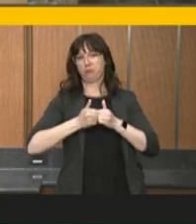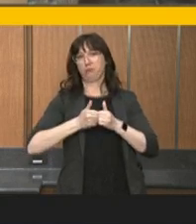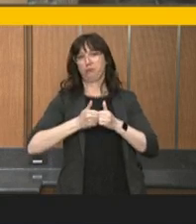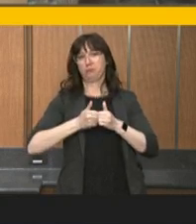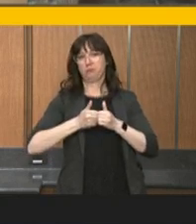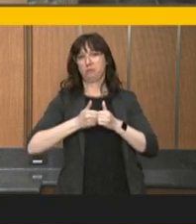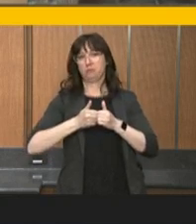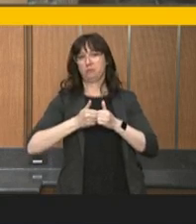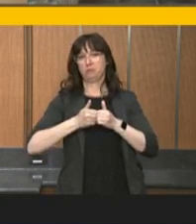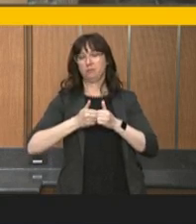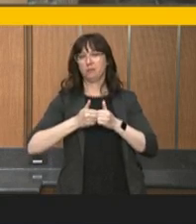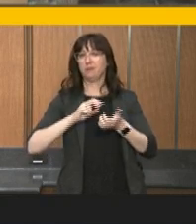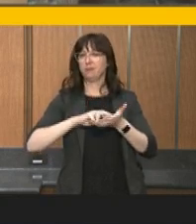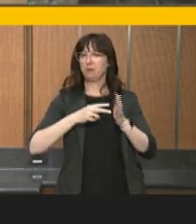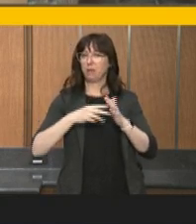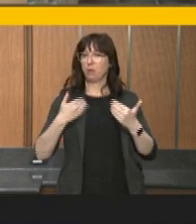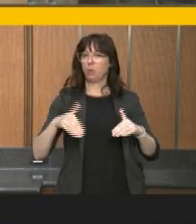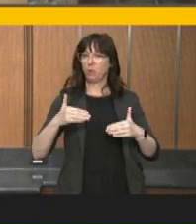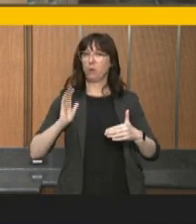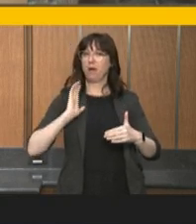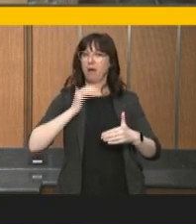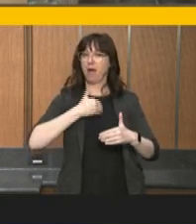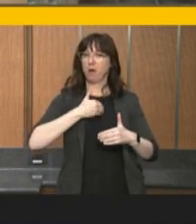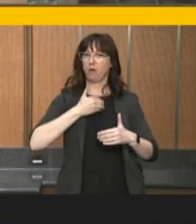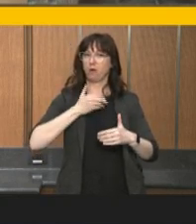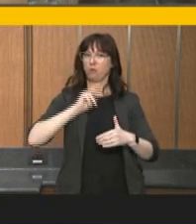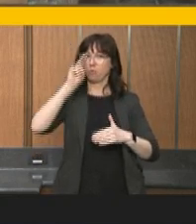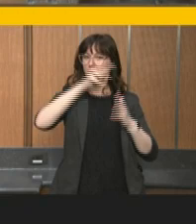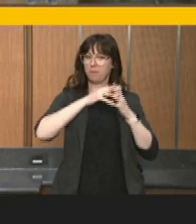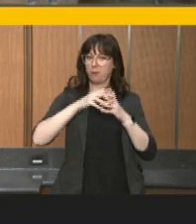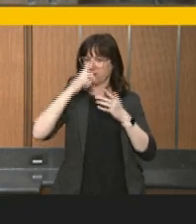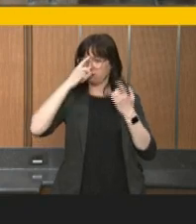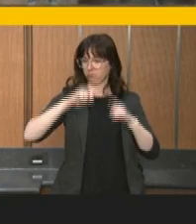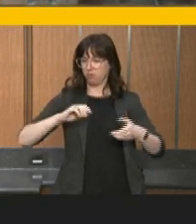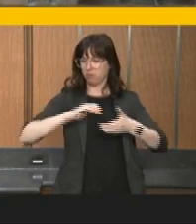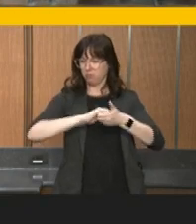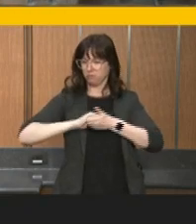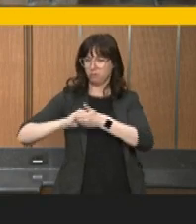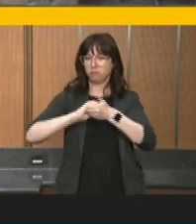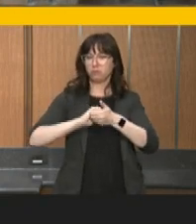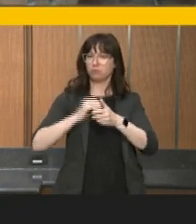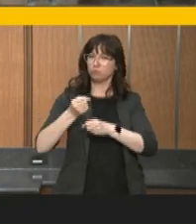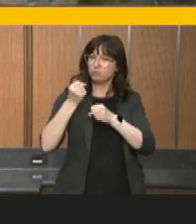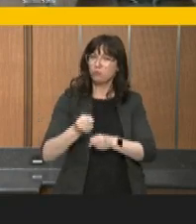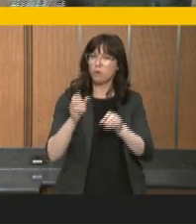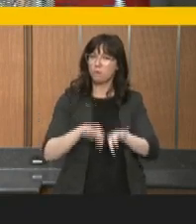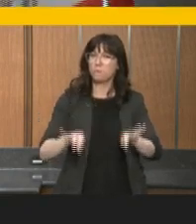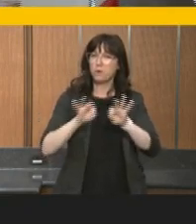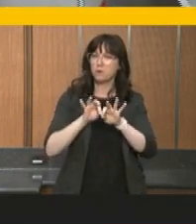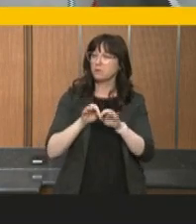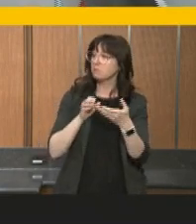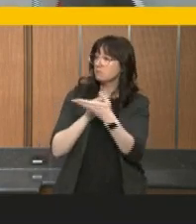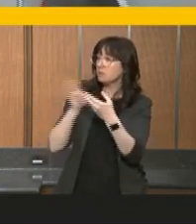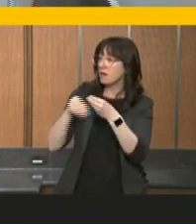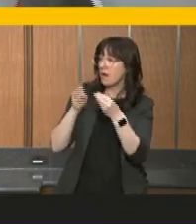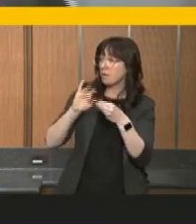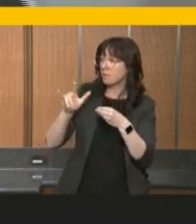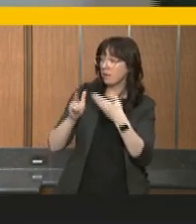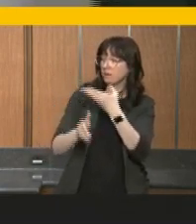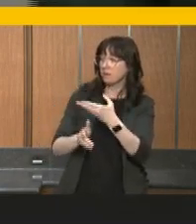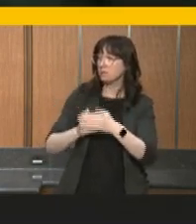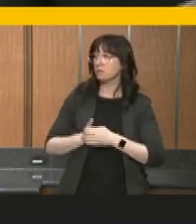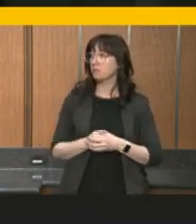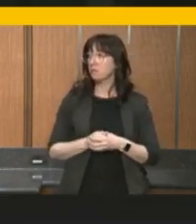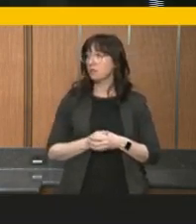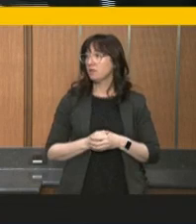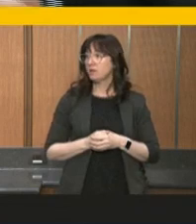says something about the partnership that we have here in North America. I don't know if Bill would like to add anything there. Do you have anything to add?